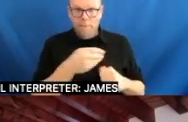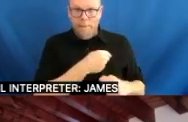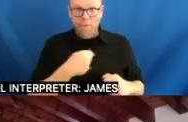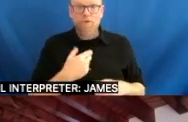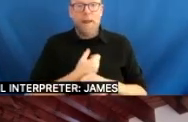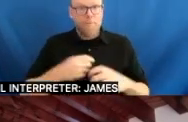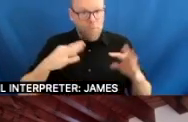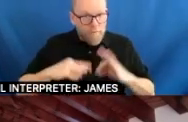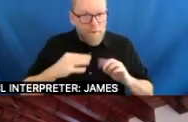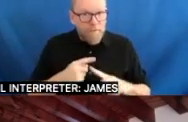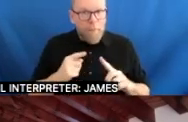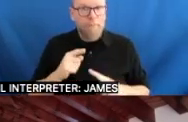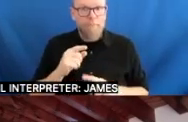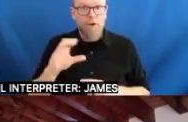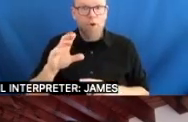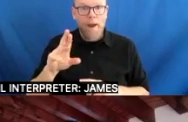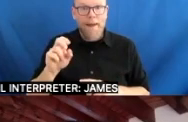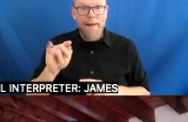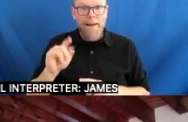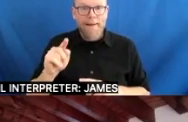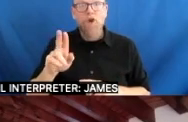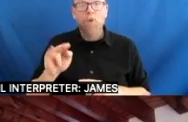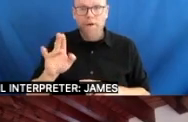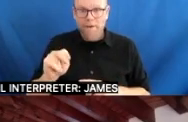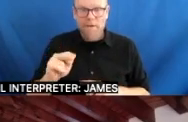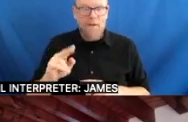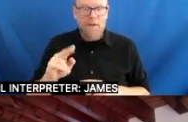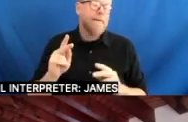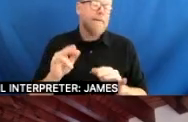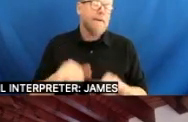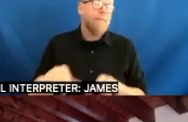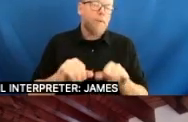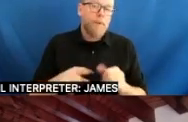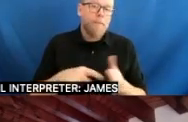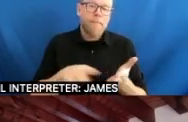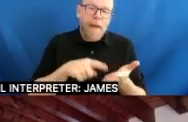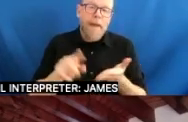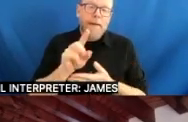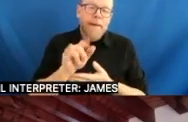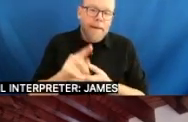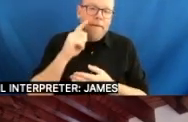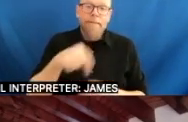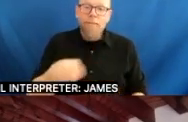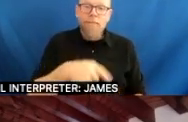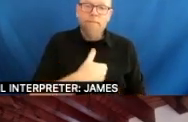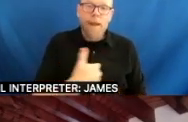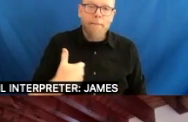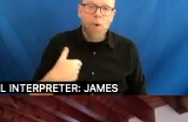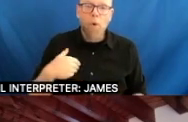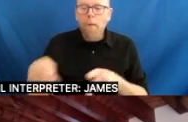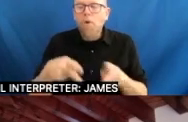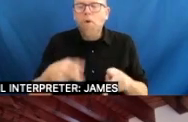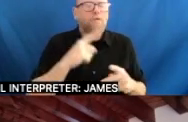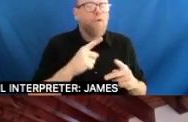credit union. So, for example, a typical credit union can pay out dividends to members in proportion to their level